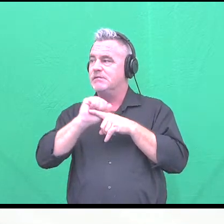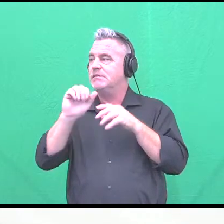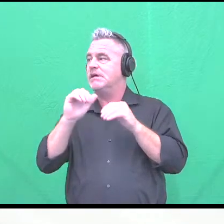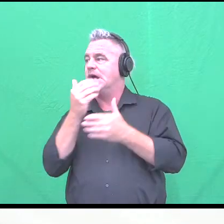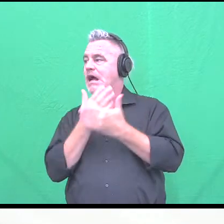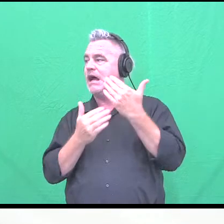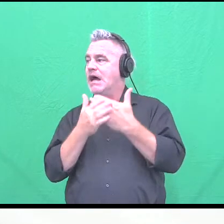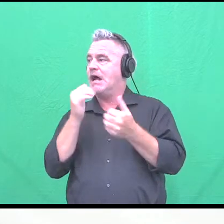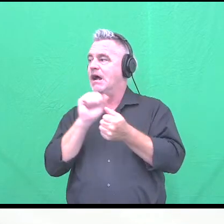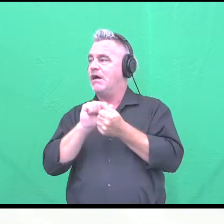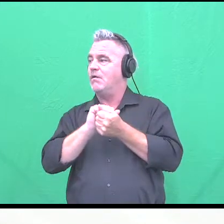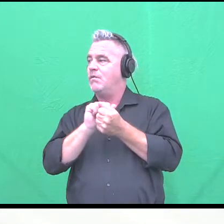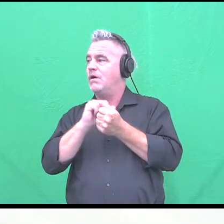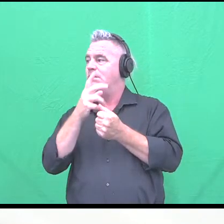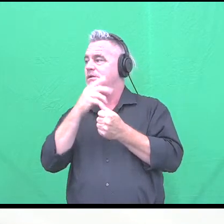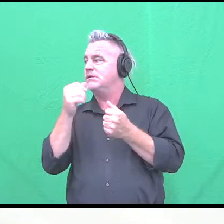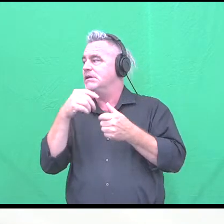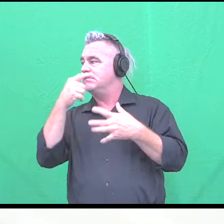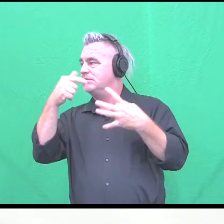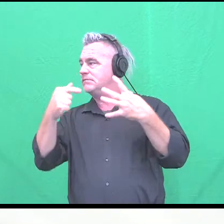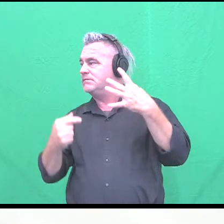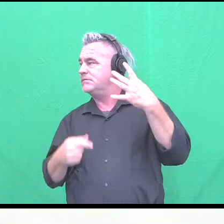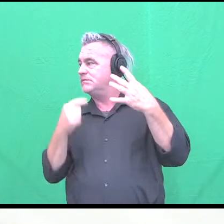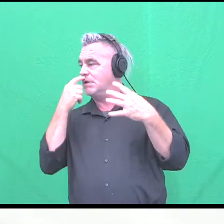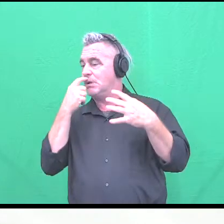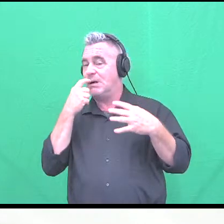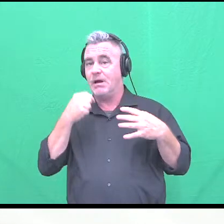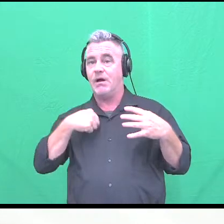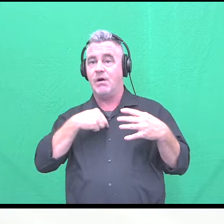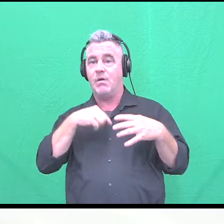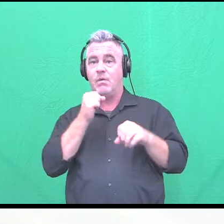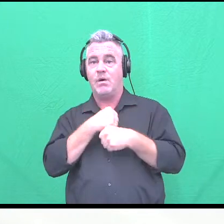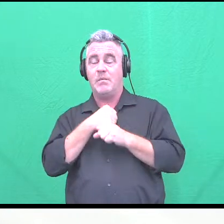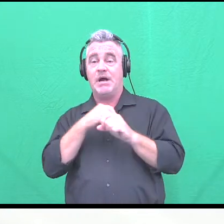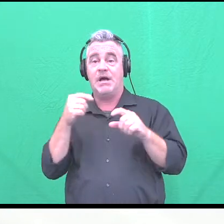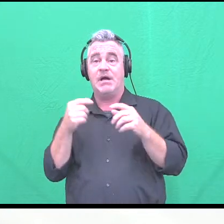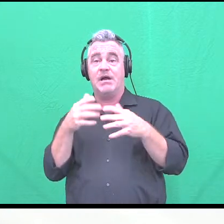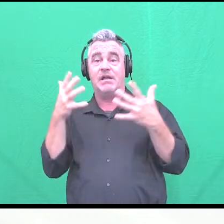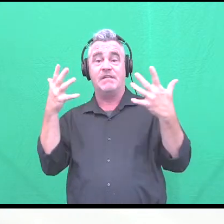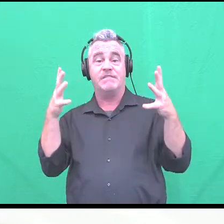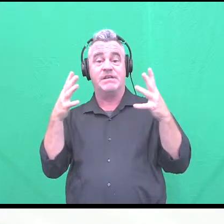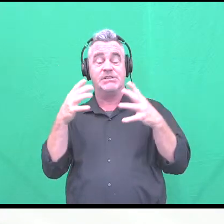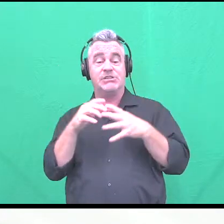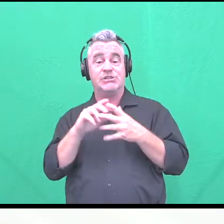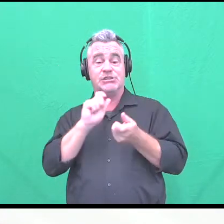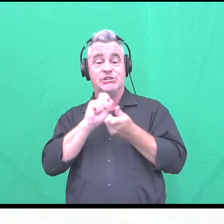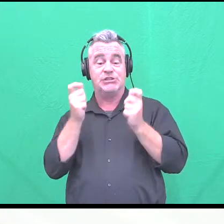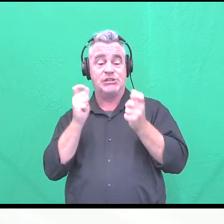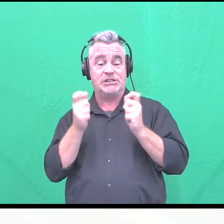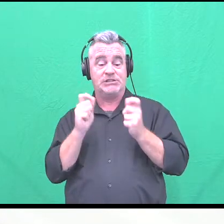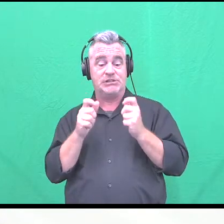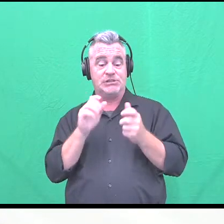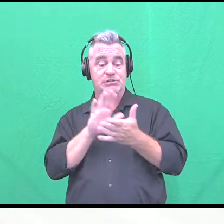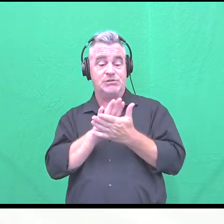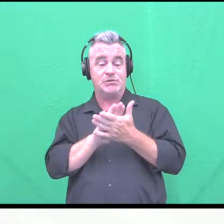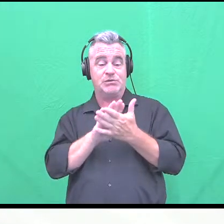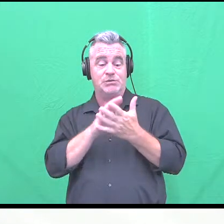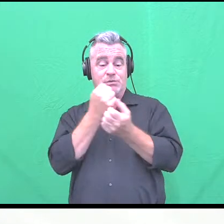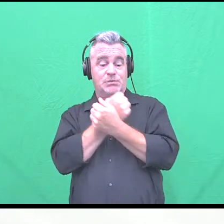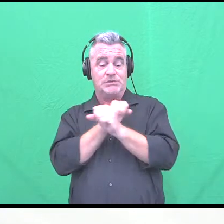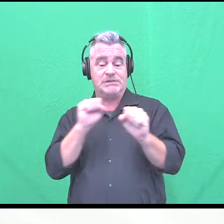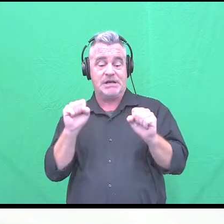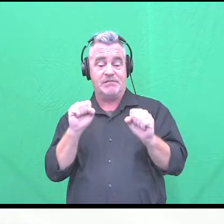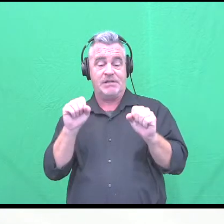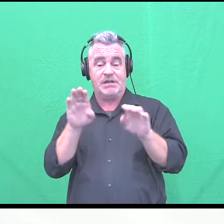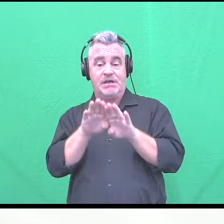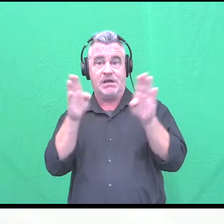etc. We are making the final changes to our reopening guide, our school safety and reopening plan, which